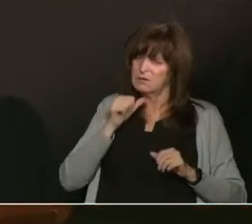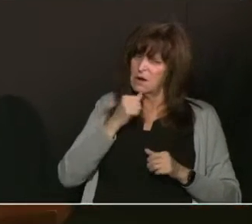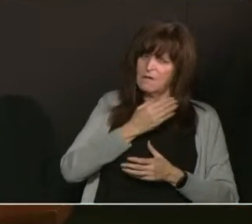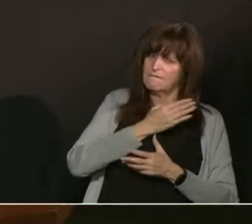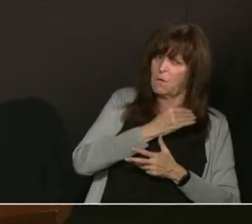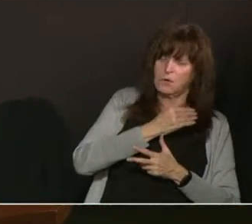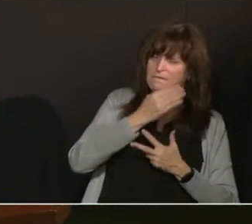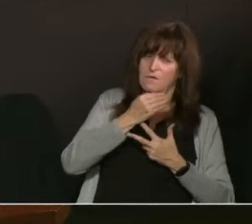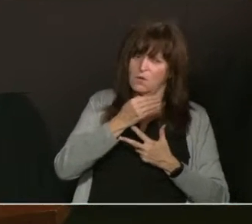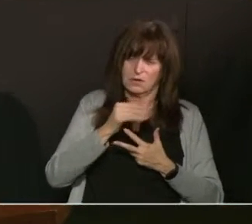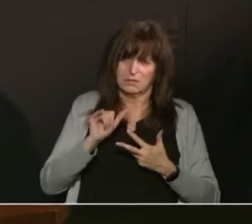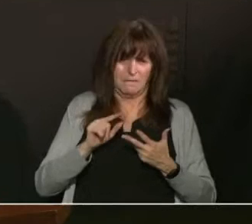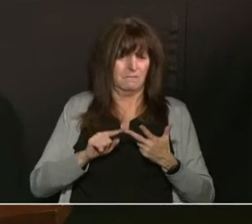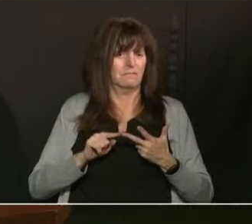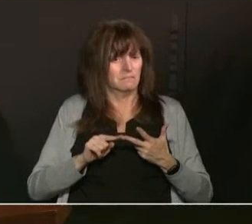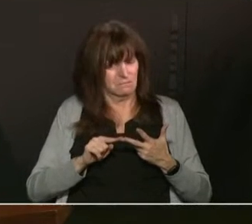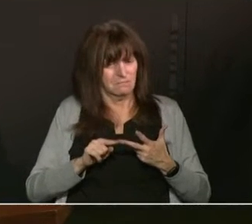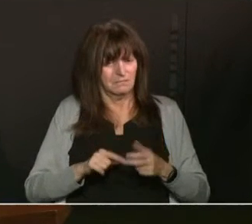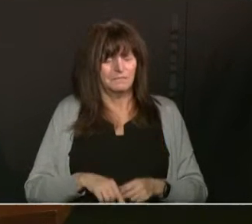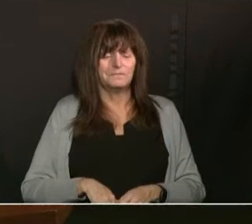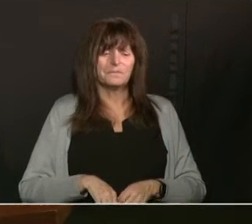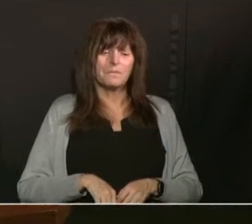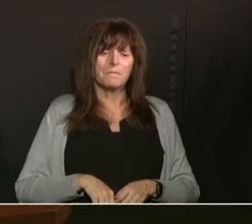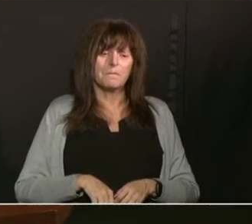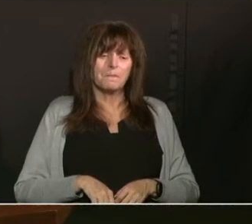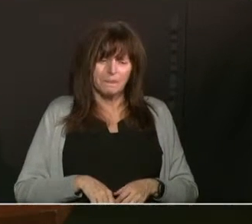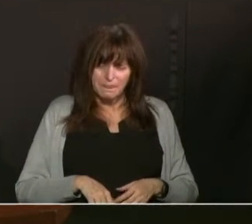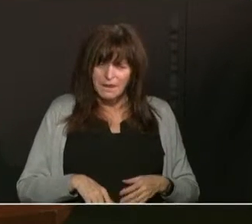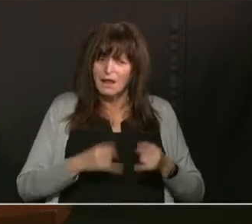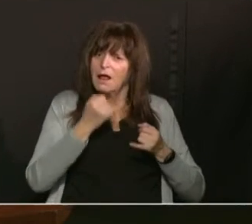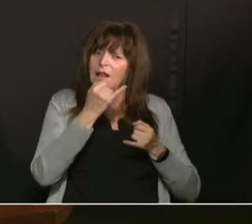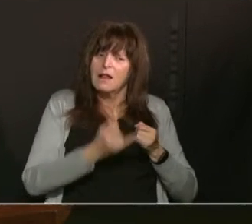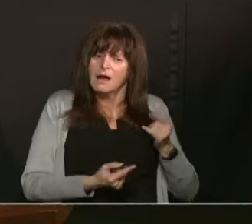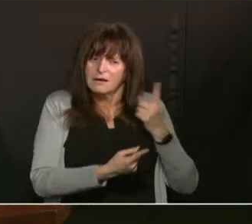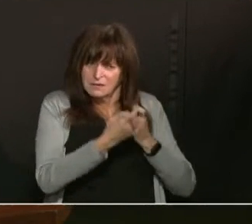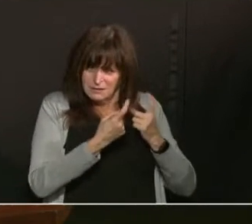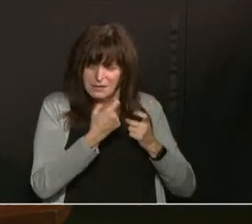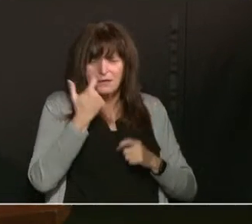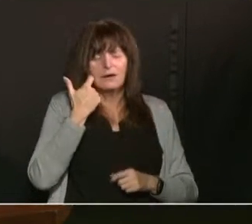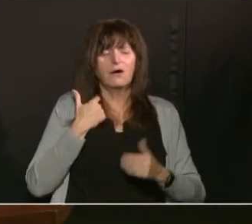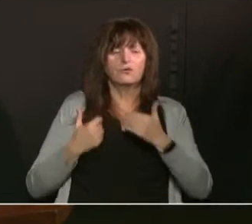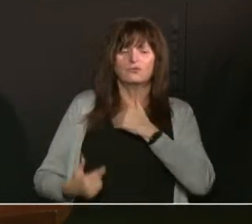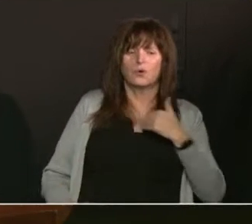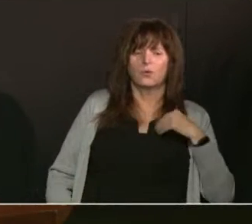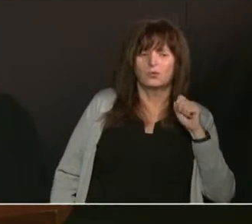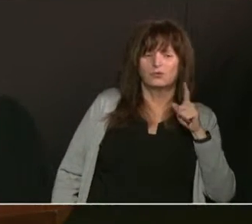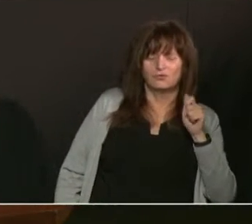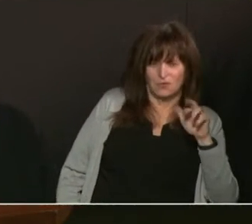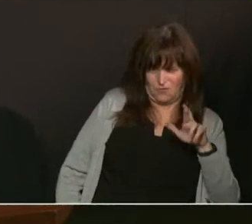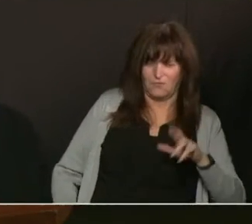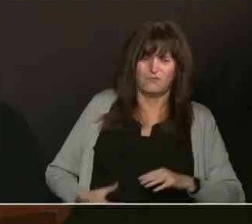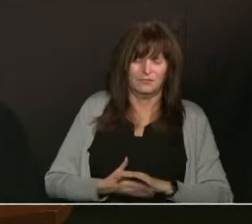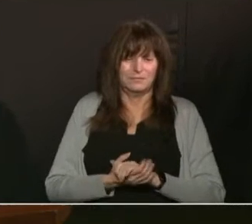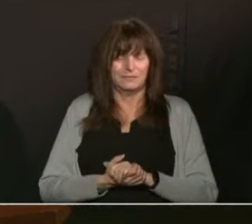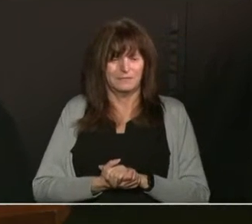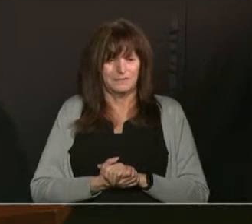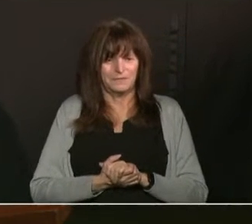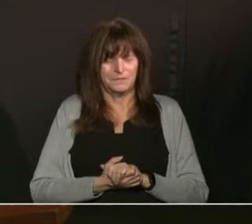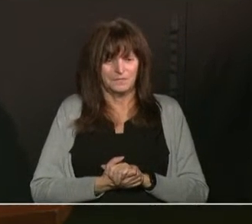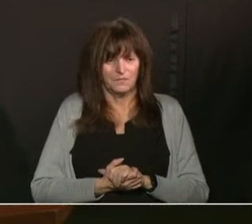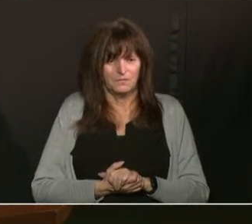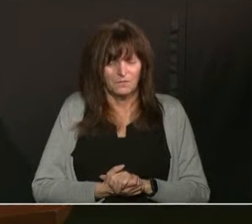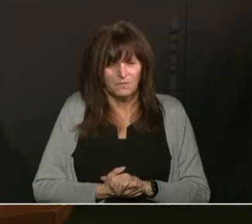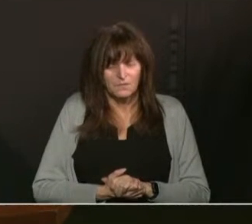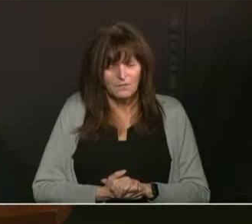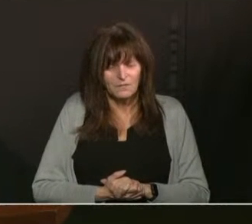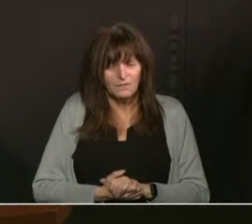Last question. From David Ryder at the Toronto Star. Please go ahead. Hi, Dr. Moore. I'm hoping